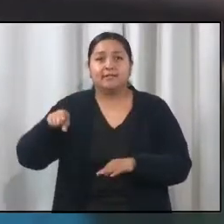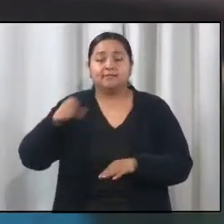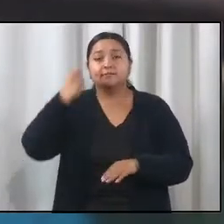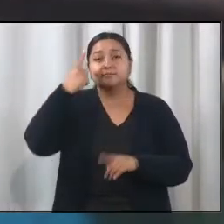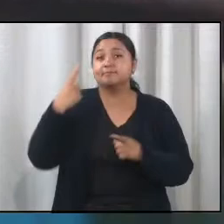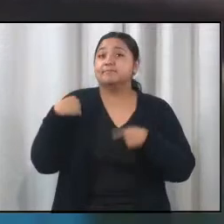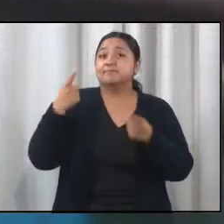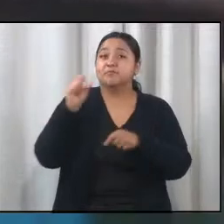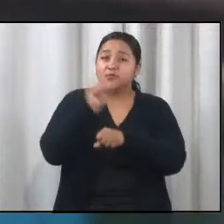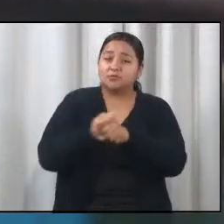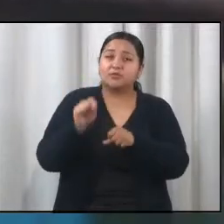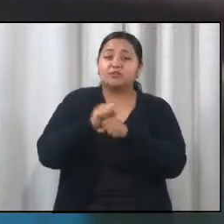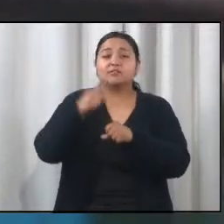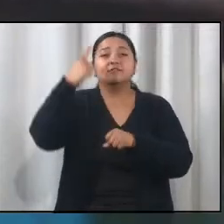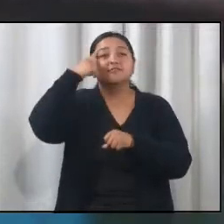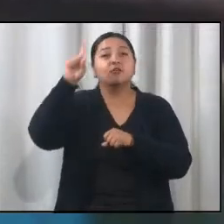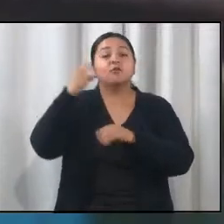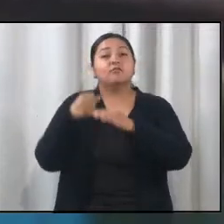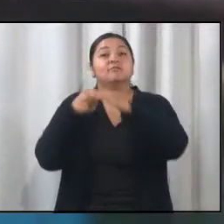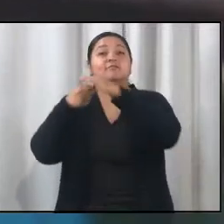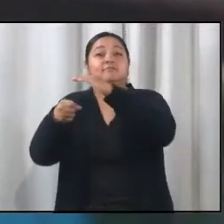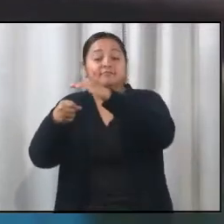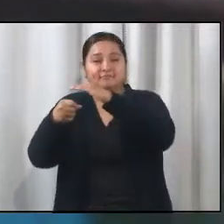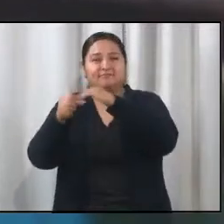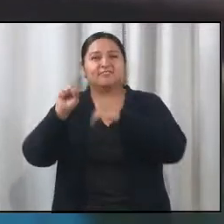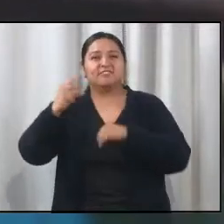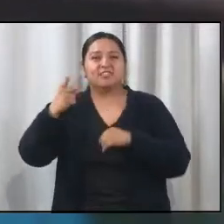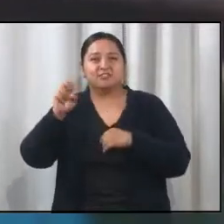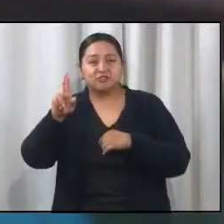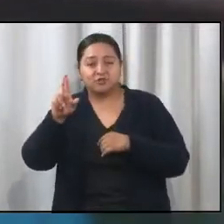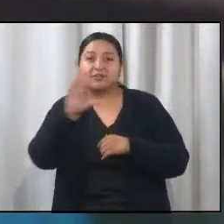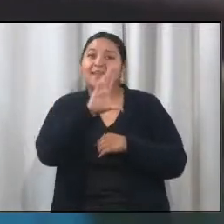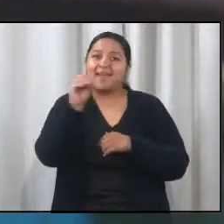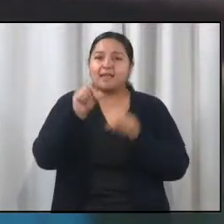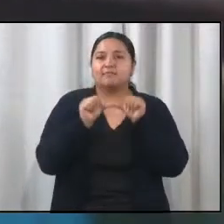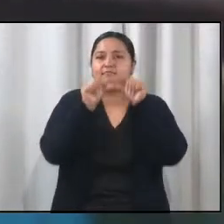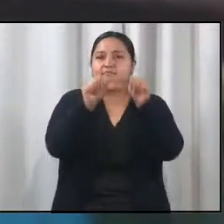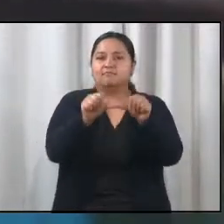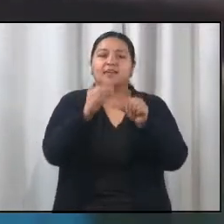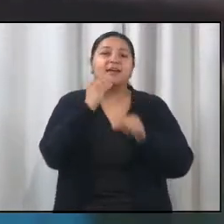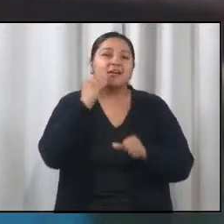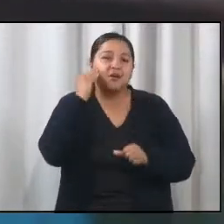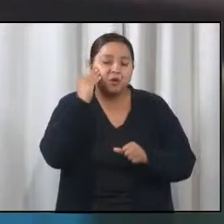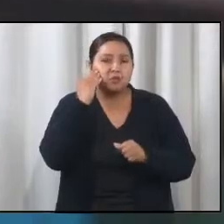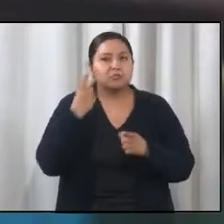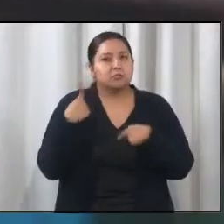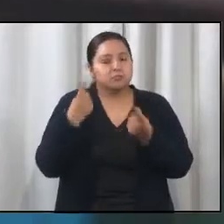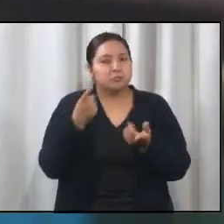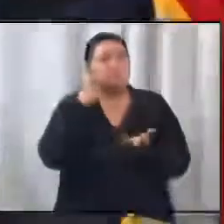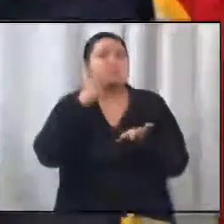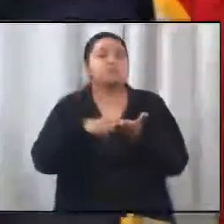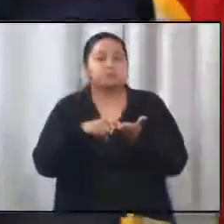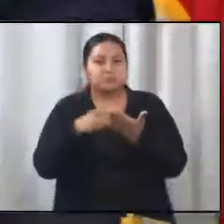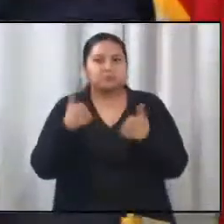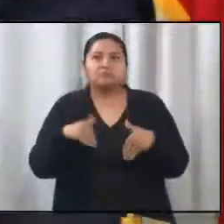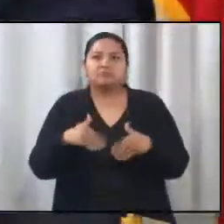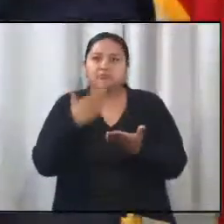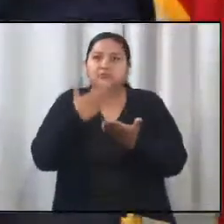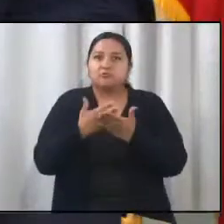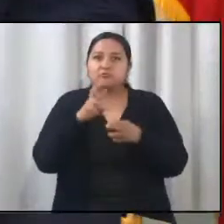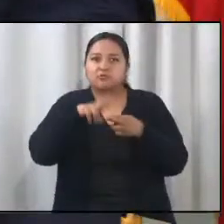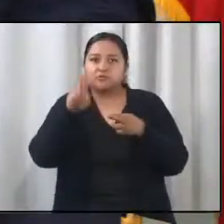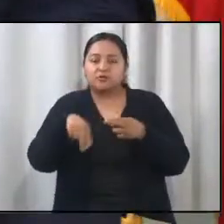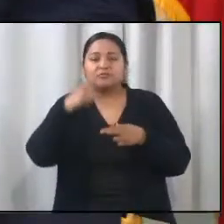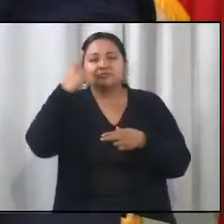permanent housing, and we are already seeing promising results. As you identified, this is a story of capacity. We see